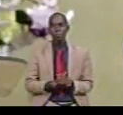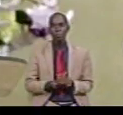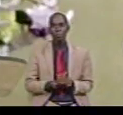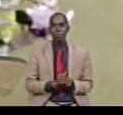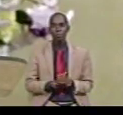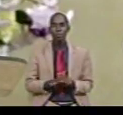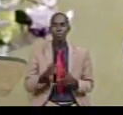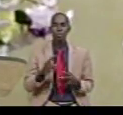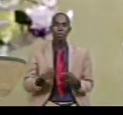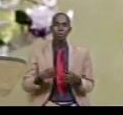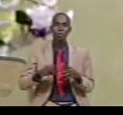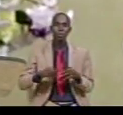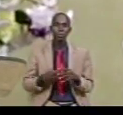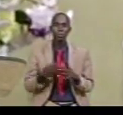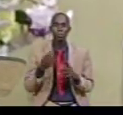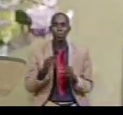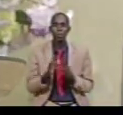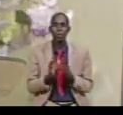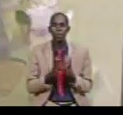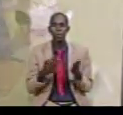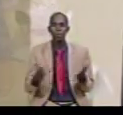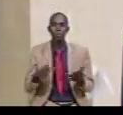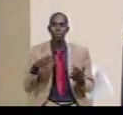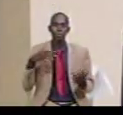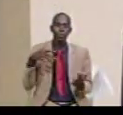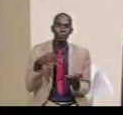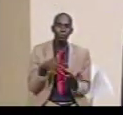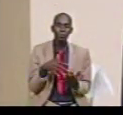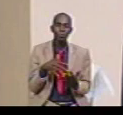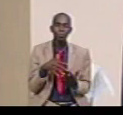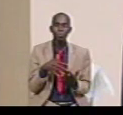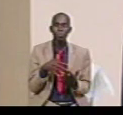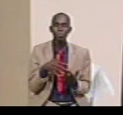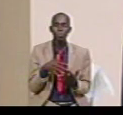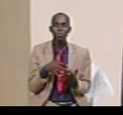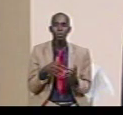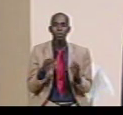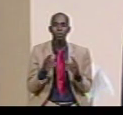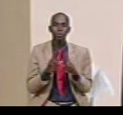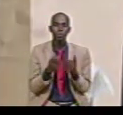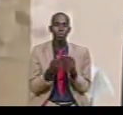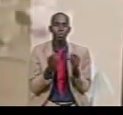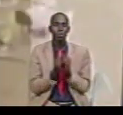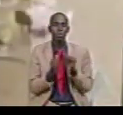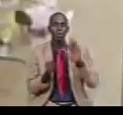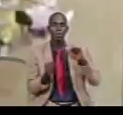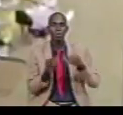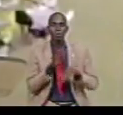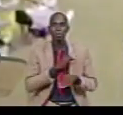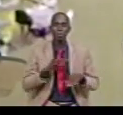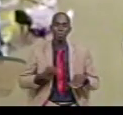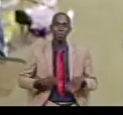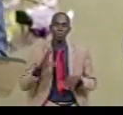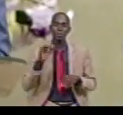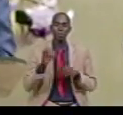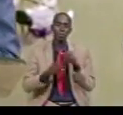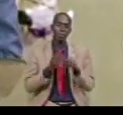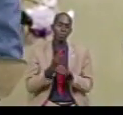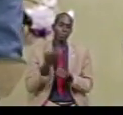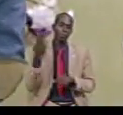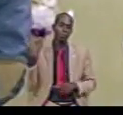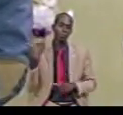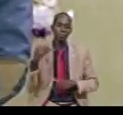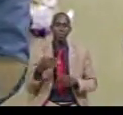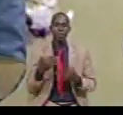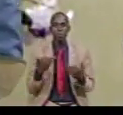to start a Bible study group with 15 members 15 years ago.